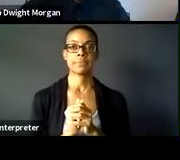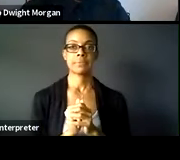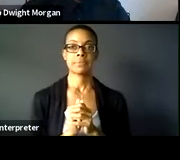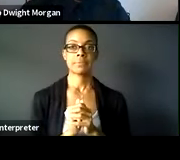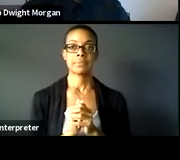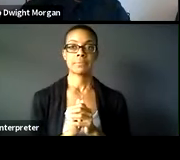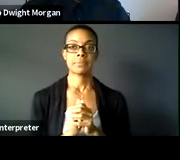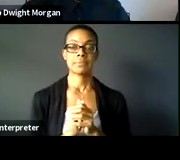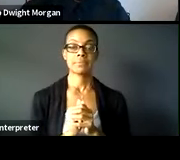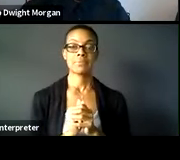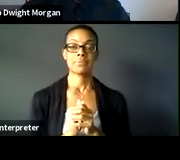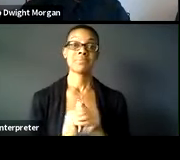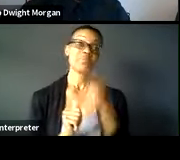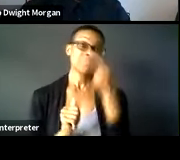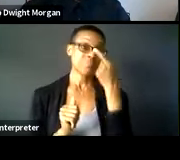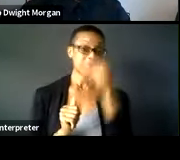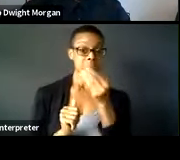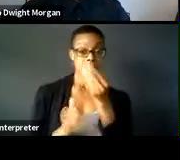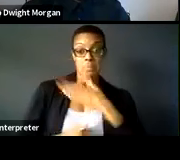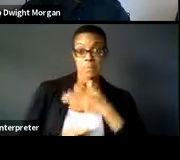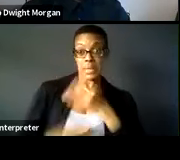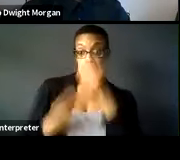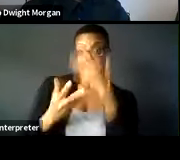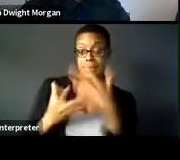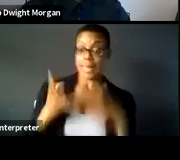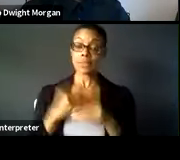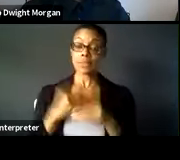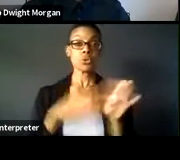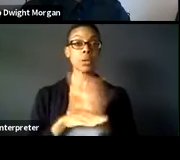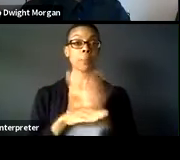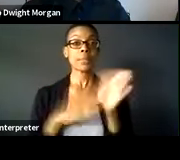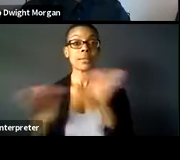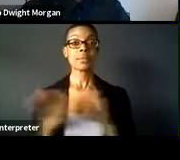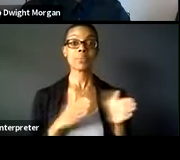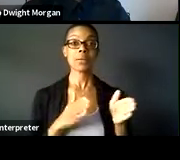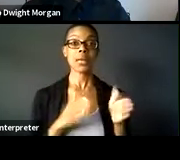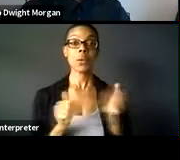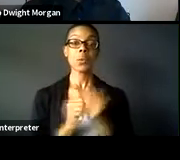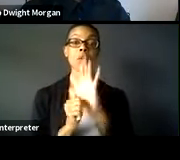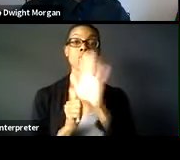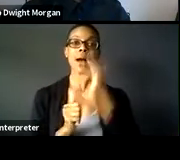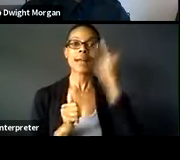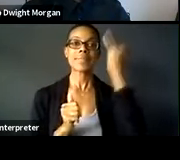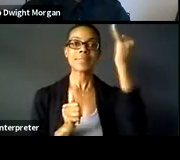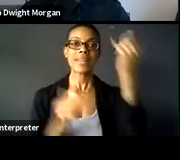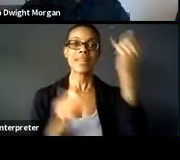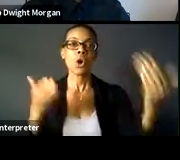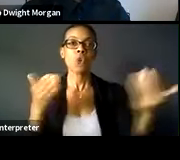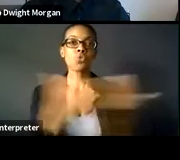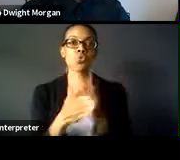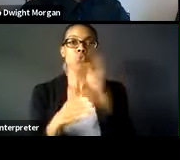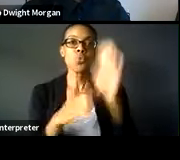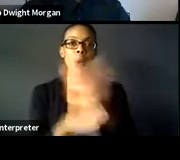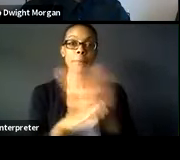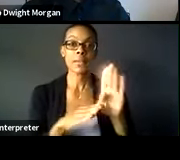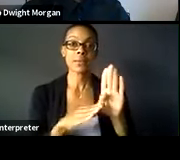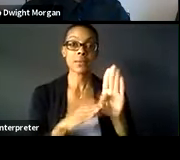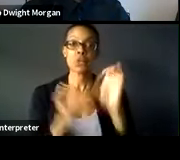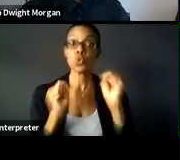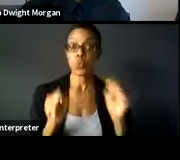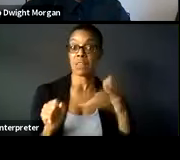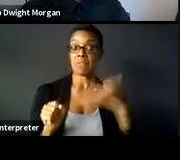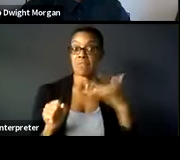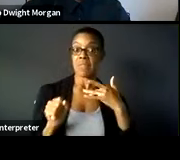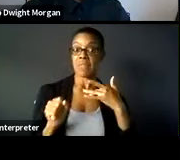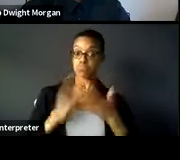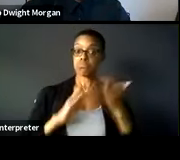you can please present an additional business plan with your idea of a new business that you could see running within this space,